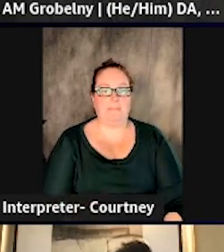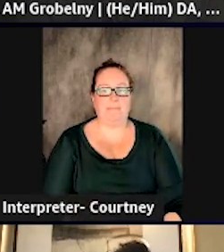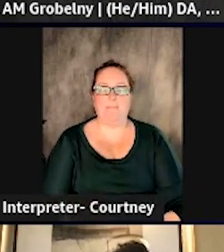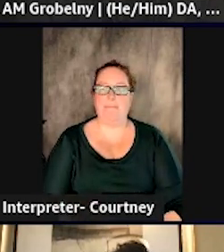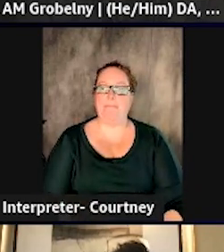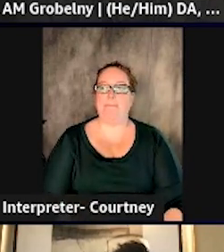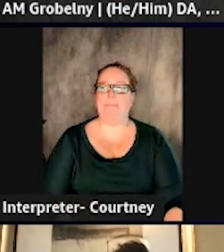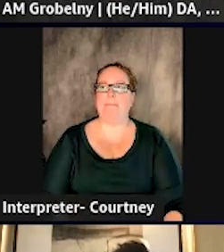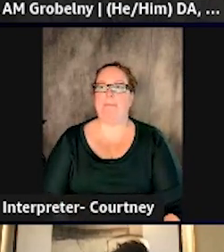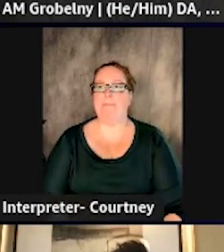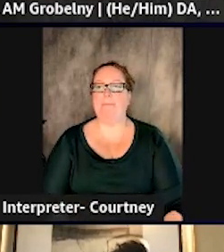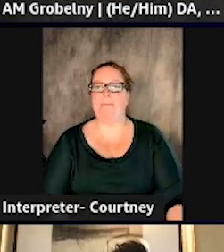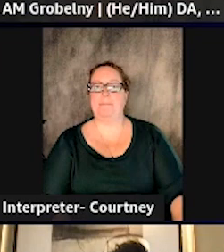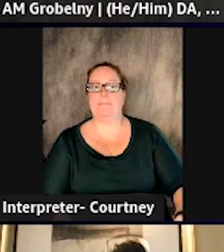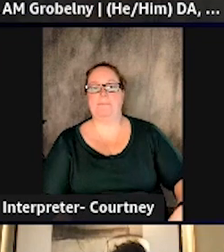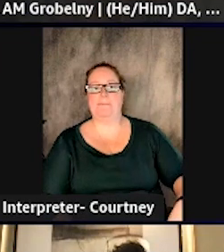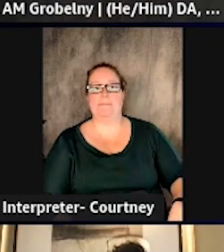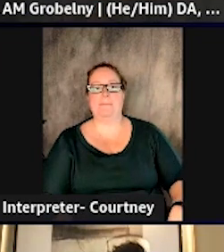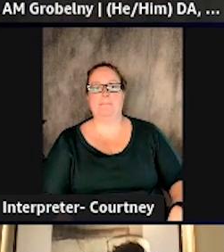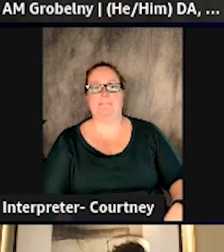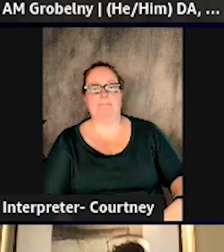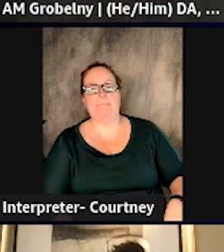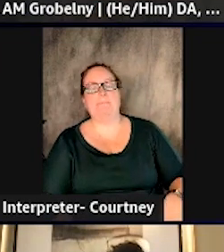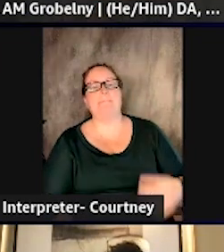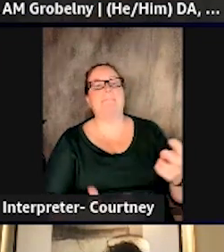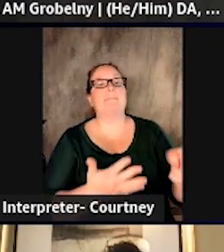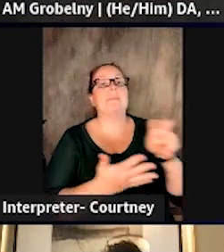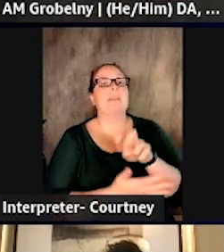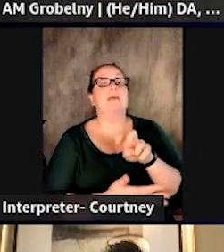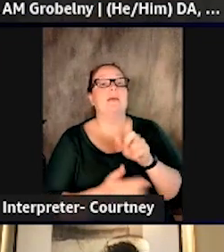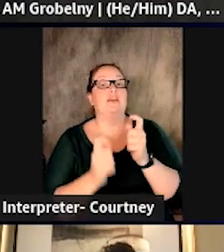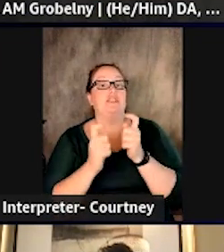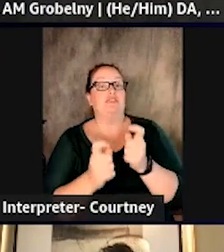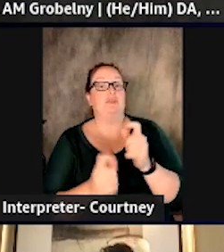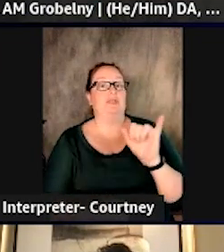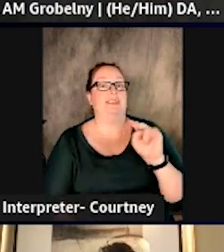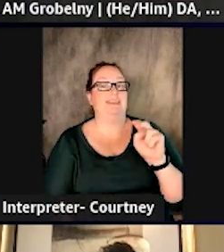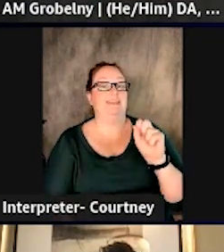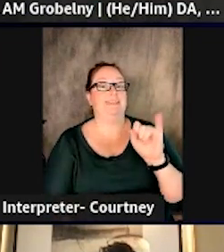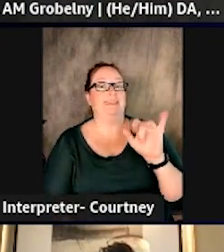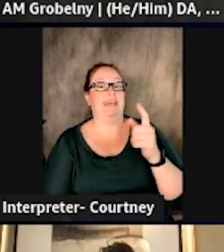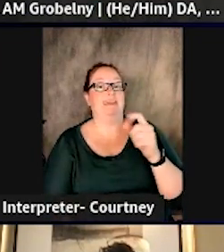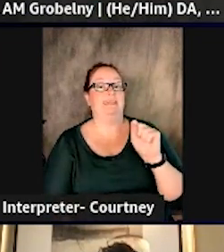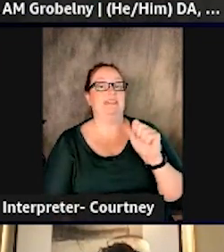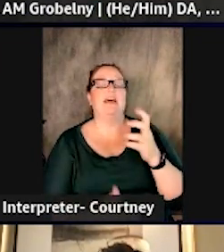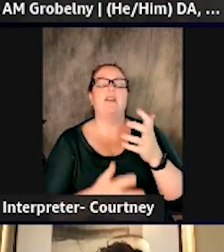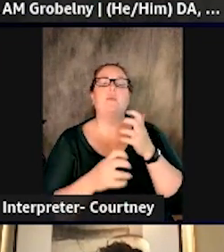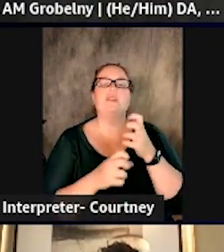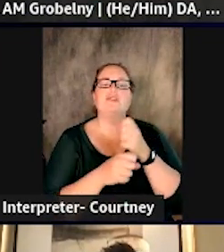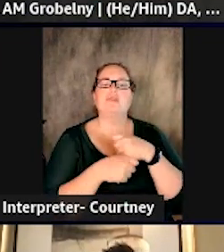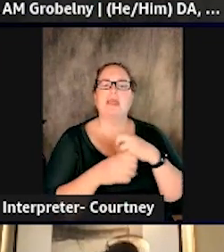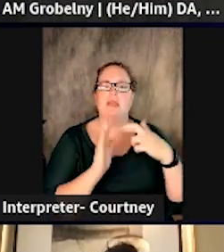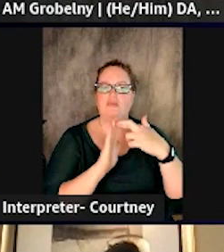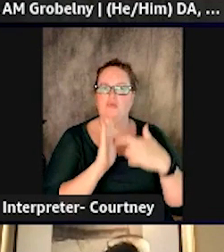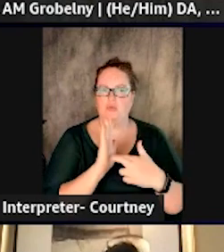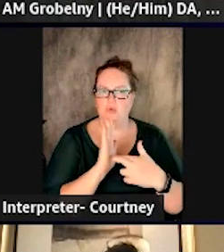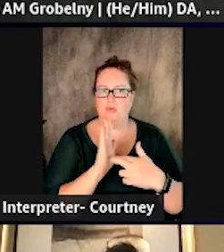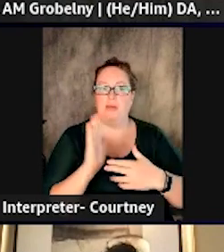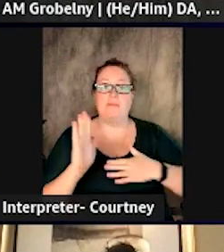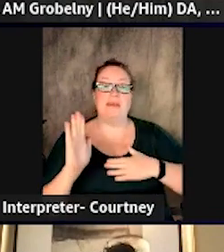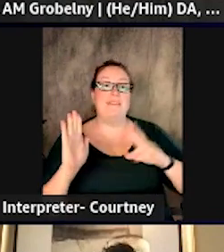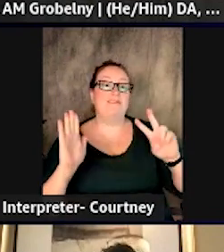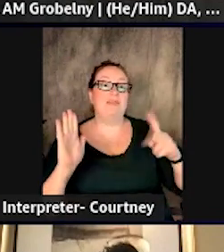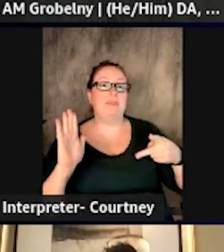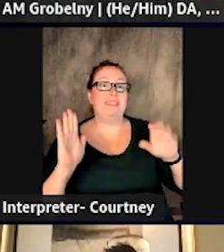All right. So I'm going to jump back over to contributor insights. And what I want to do is I want to create a rule that takes my VPC flow